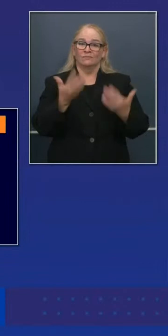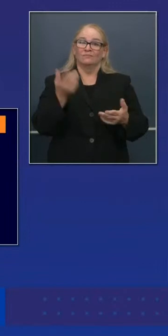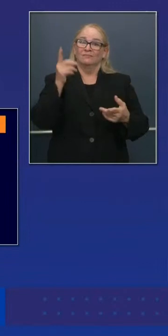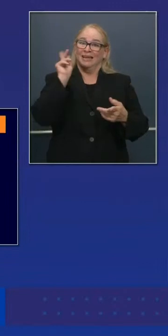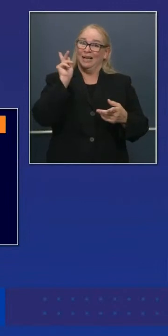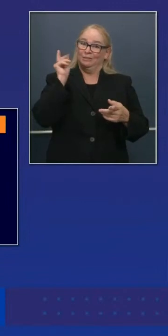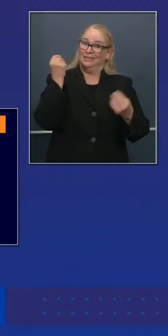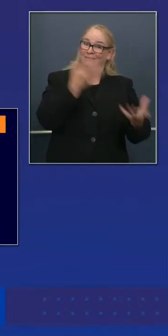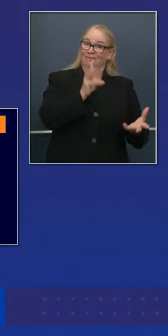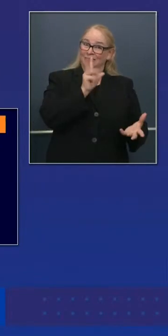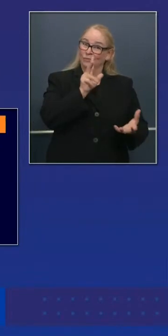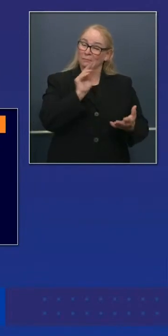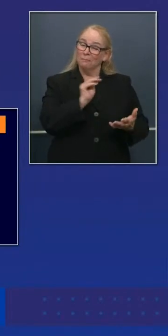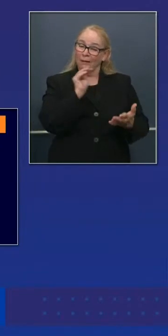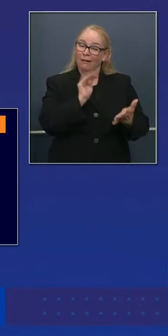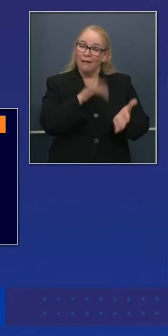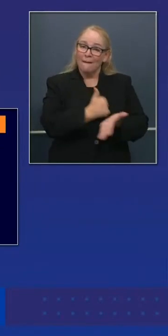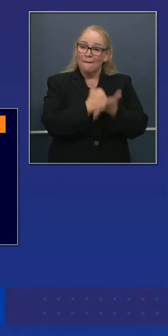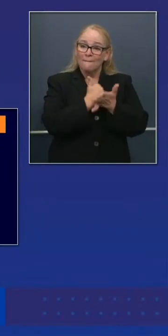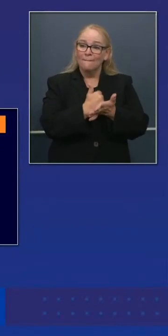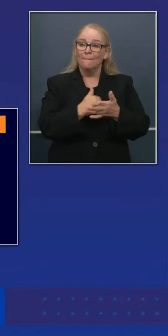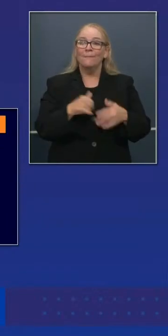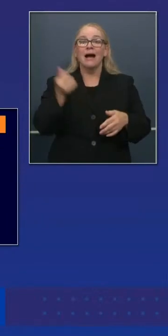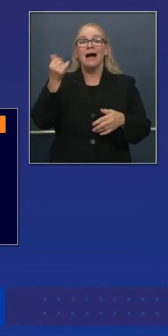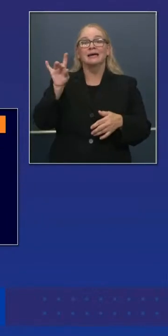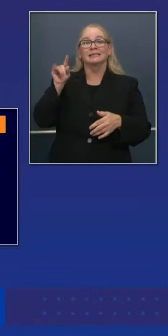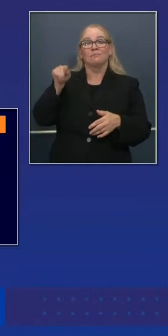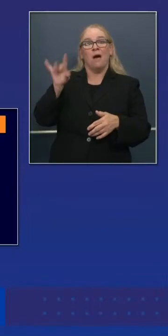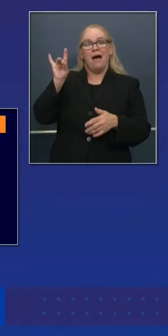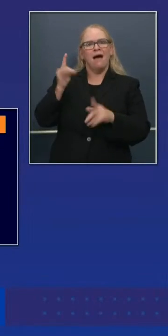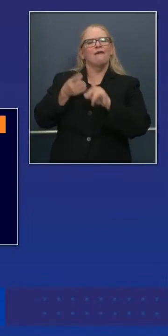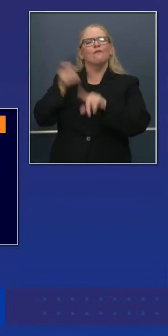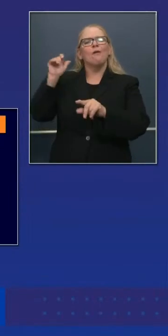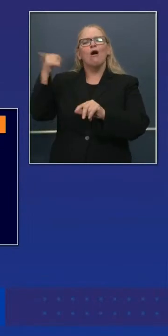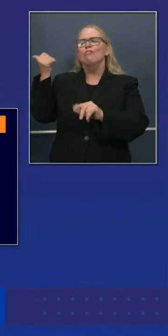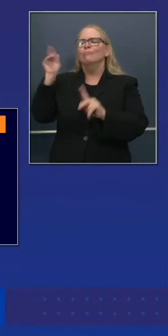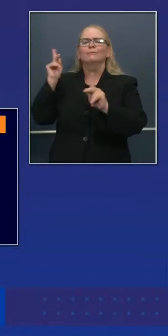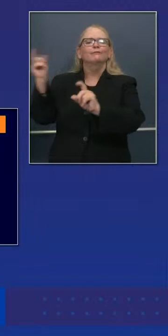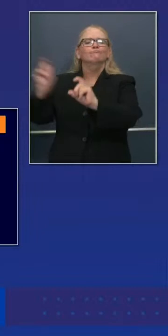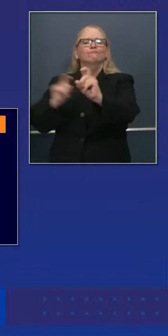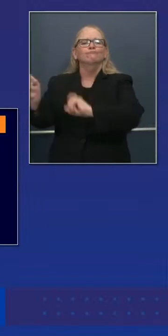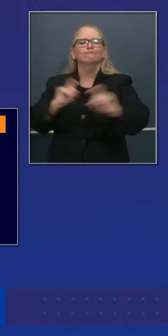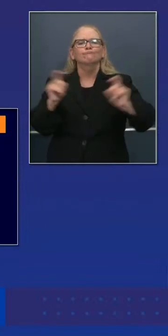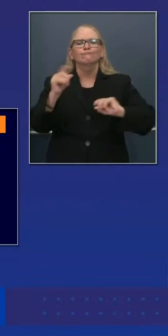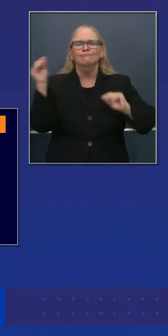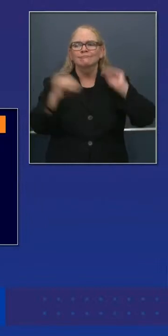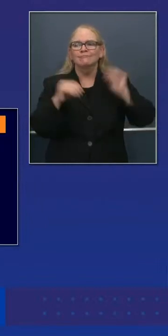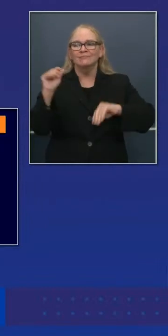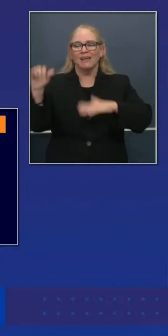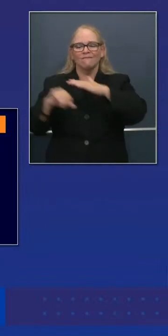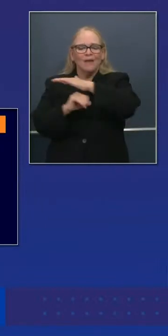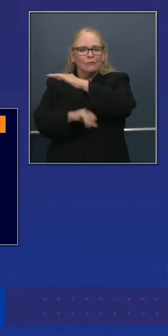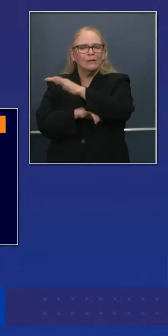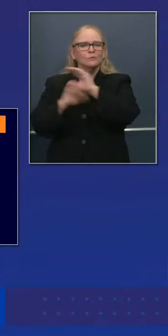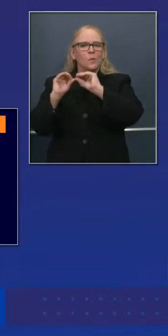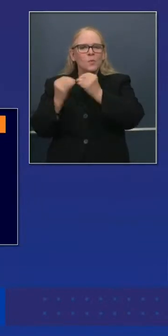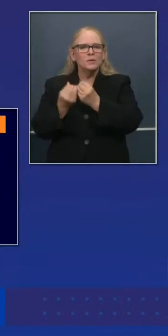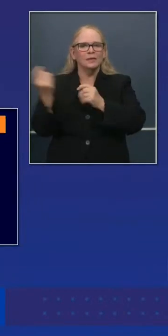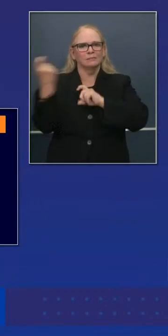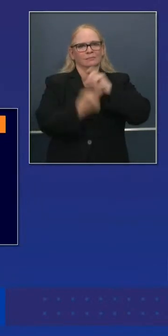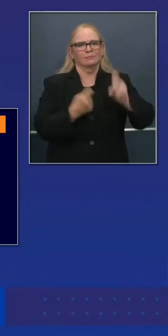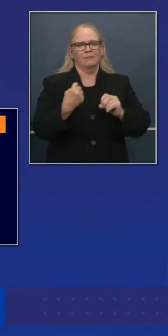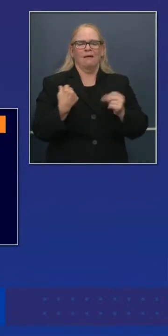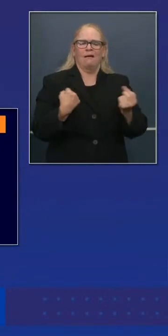the $18.8 million additional philanthropic commitment that we have received. We have a goal, by the way, internal